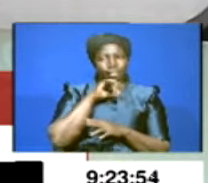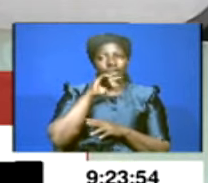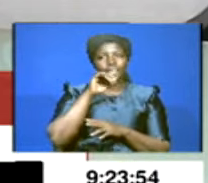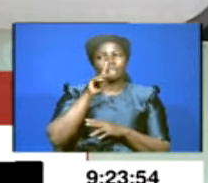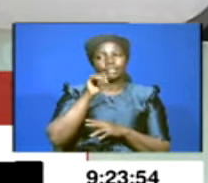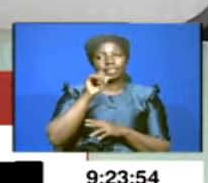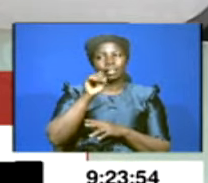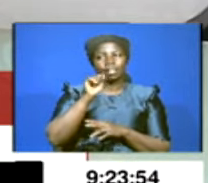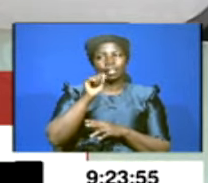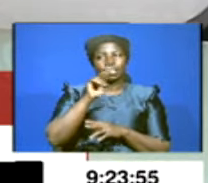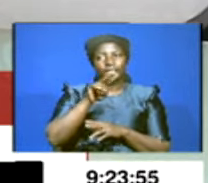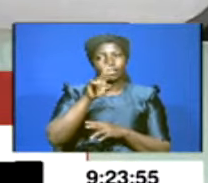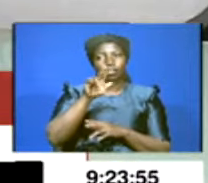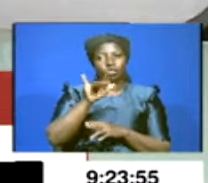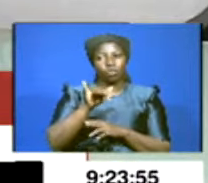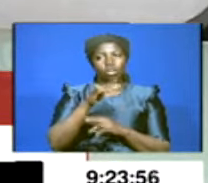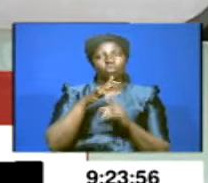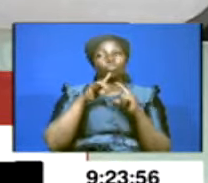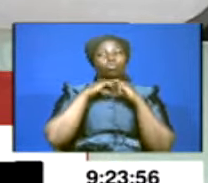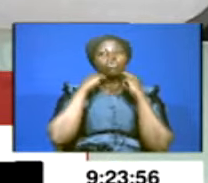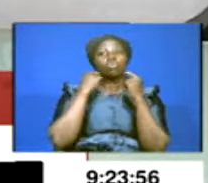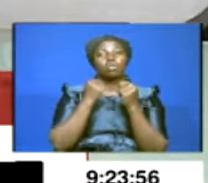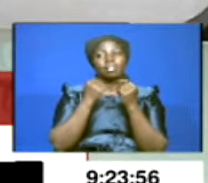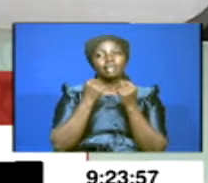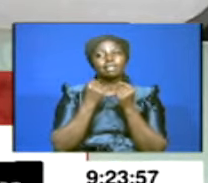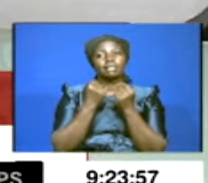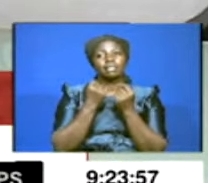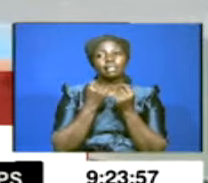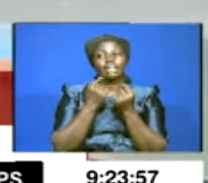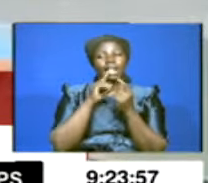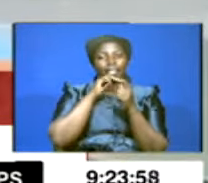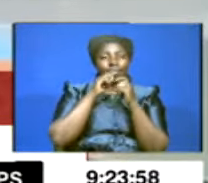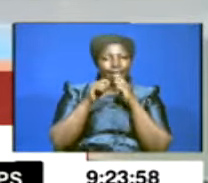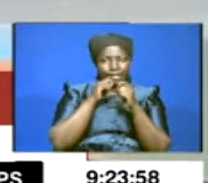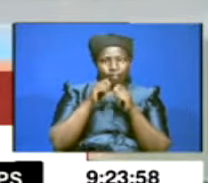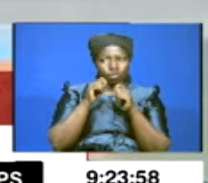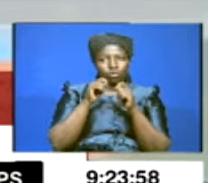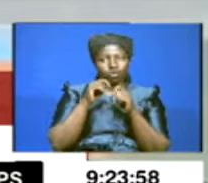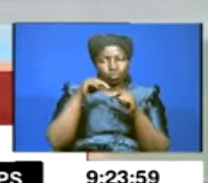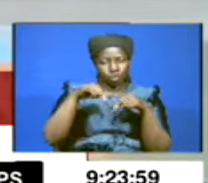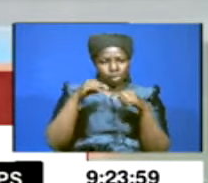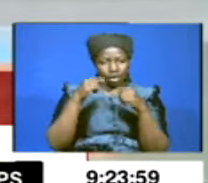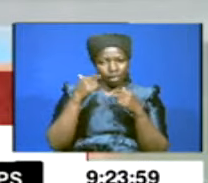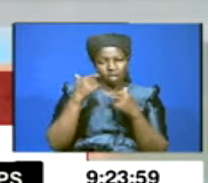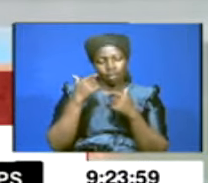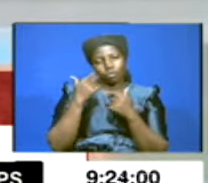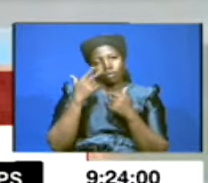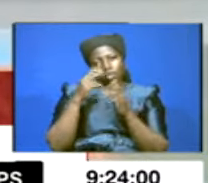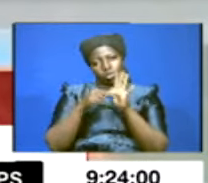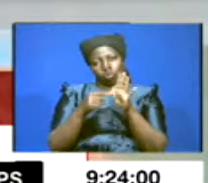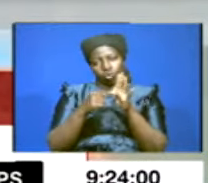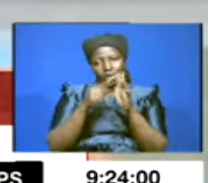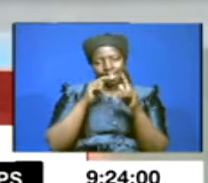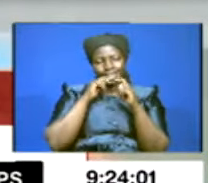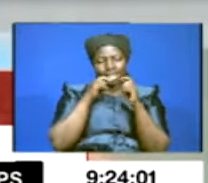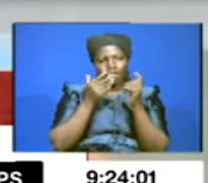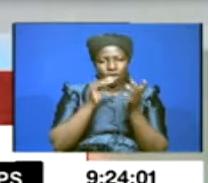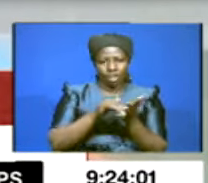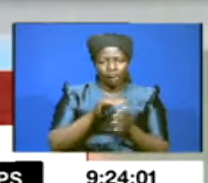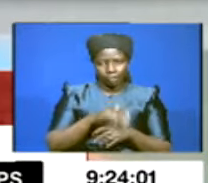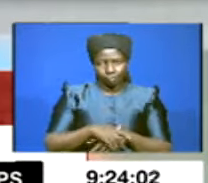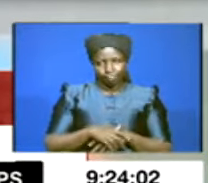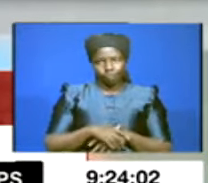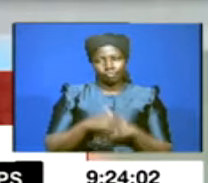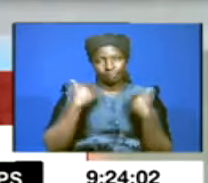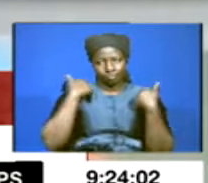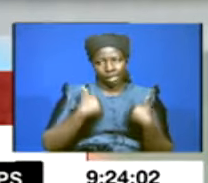interview. Tonight, we recap some of those interviews. I am Catherine Kasavuli. I have missed you so much. It's